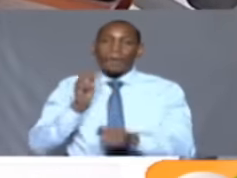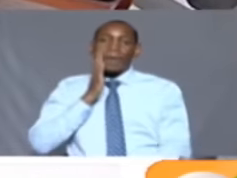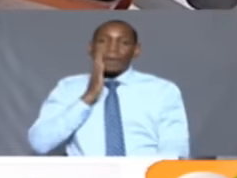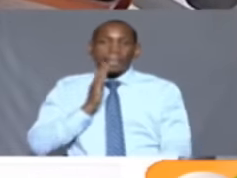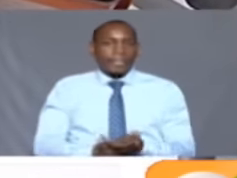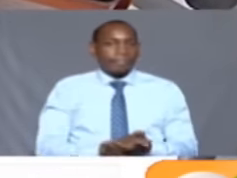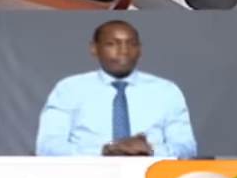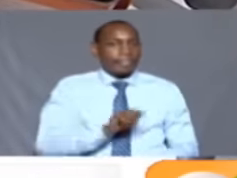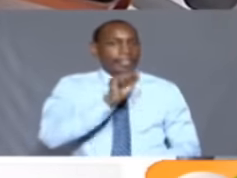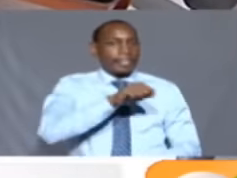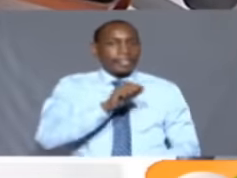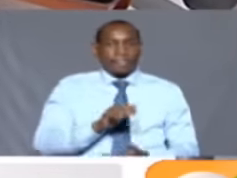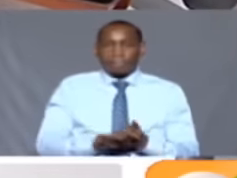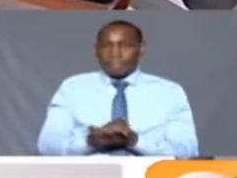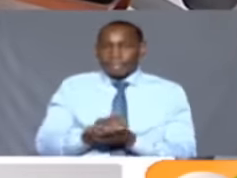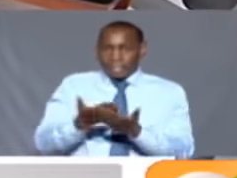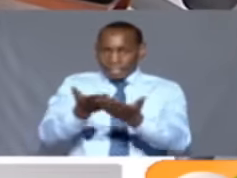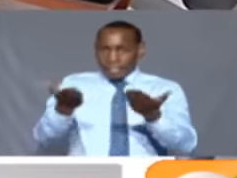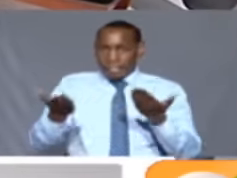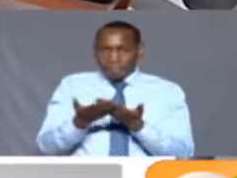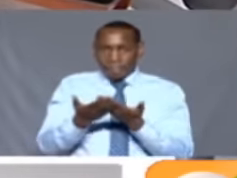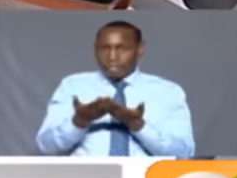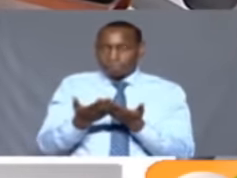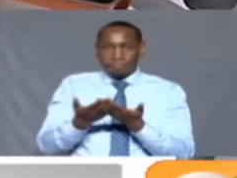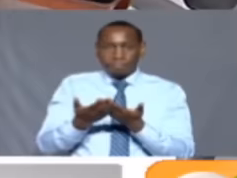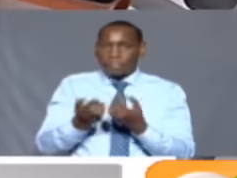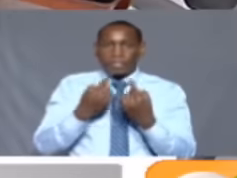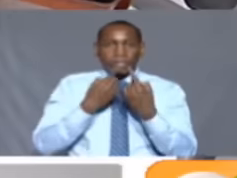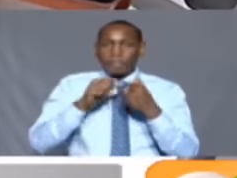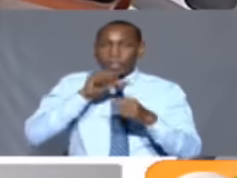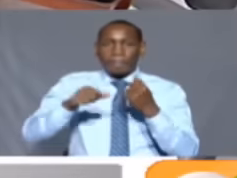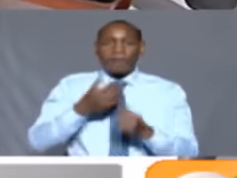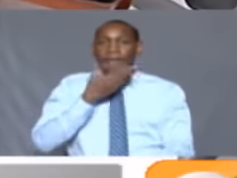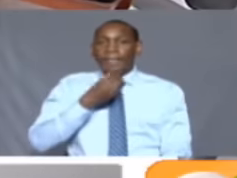my mom. None of you are talking about your fathers.